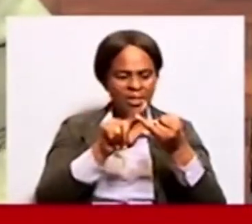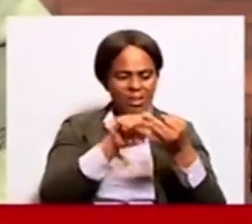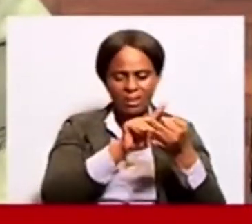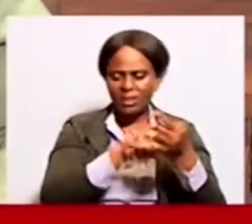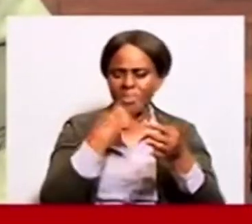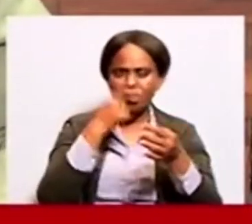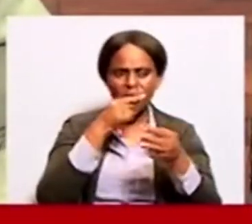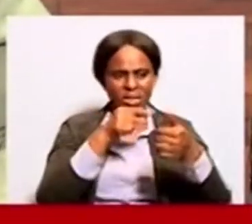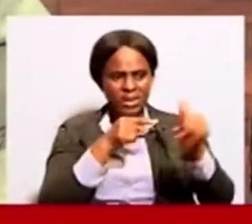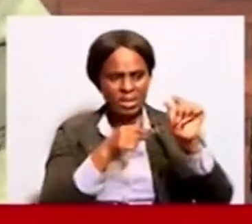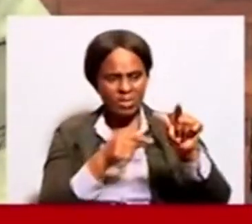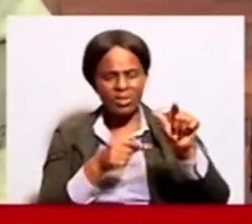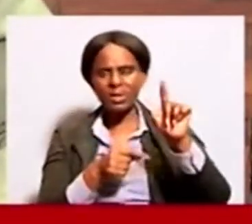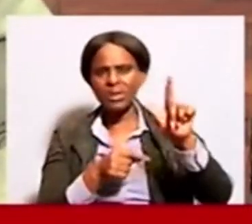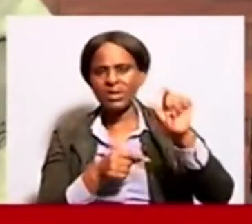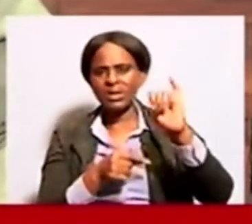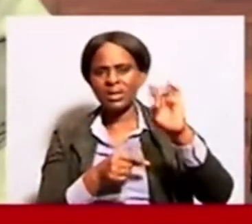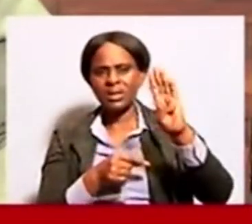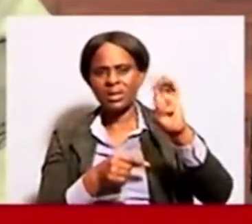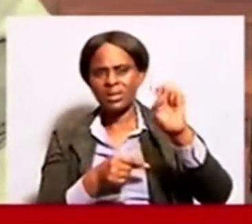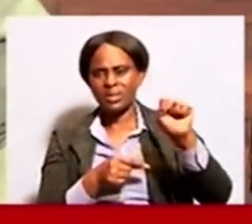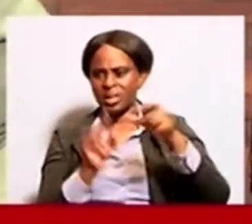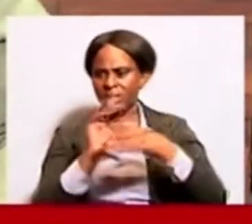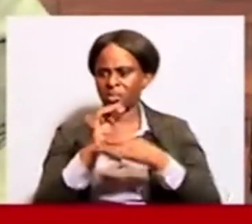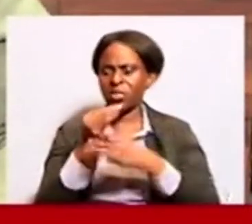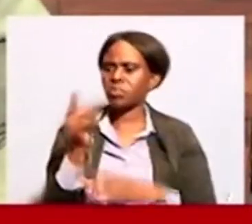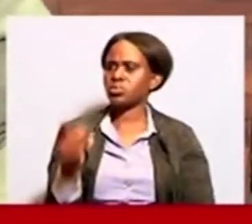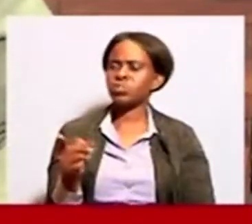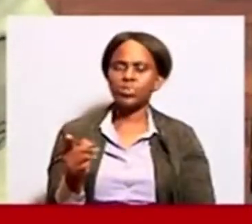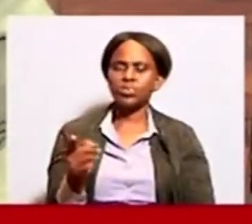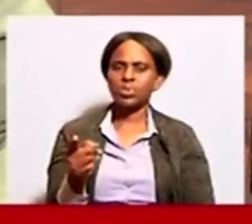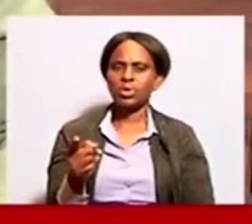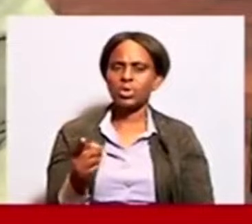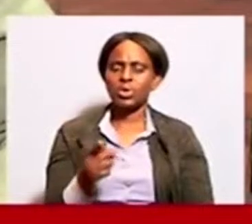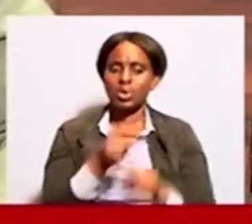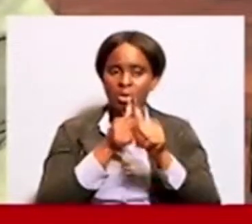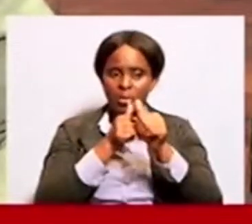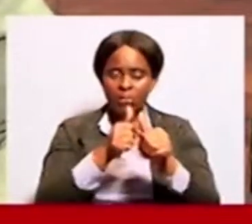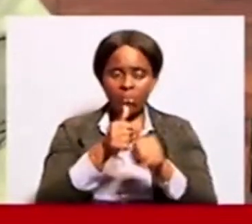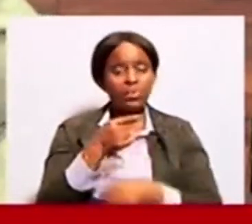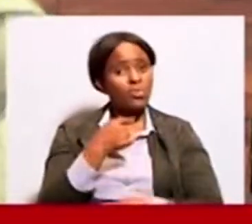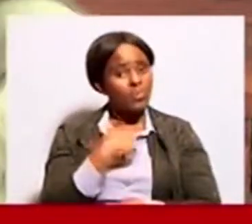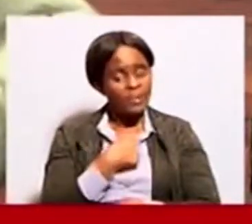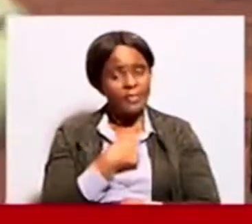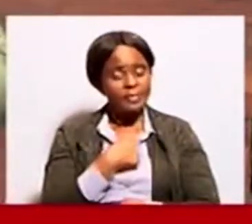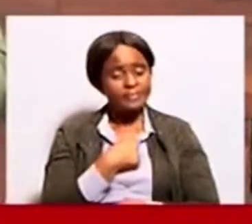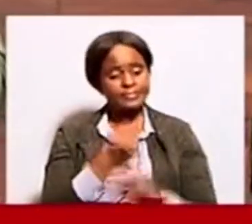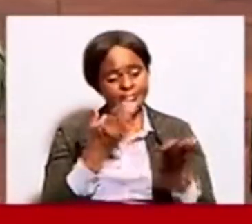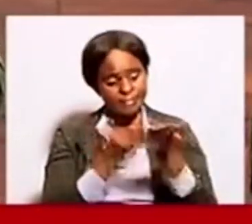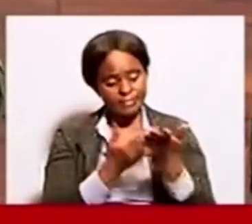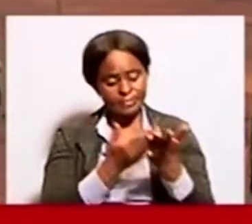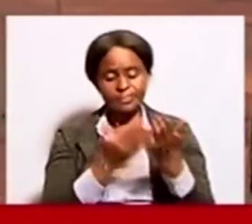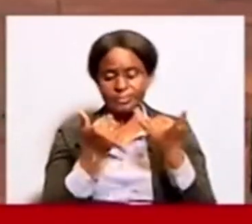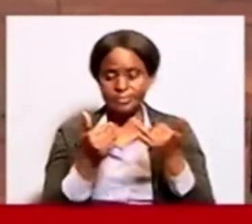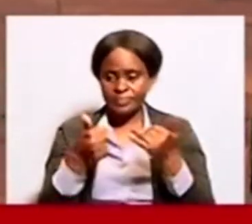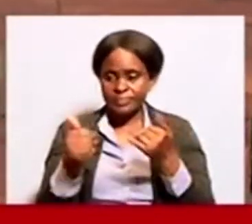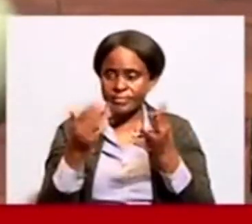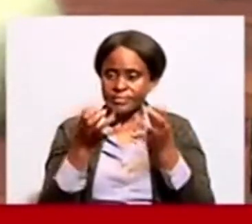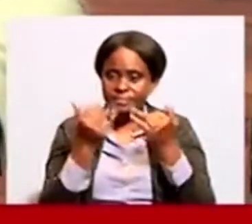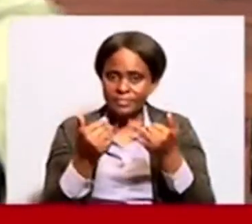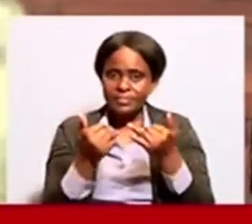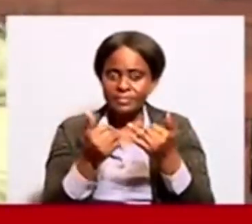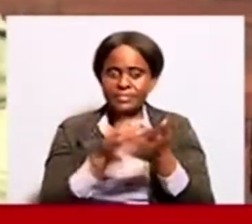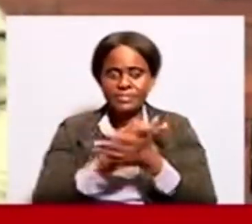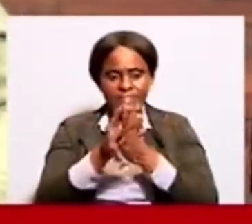to be Libes or it is supposed to be you? Because according to me, here now you want to